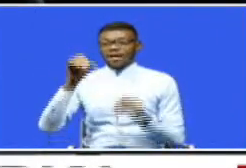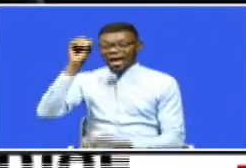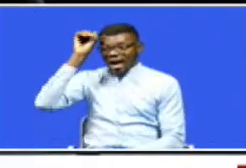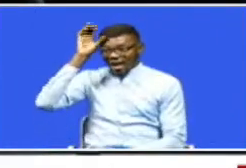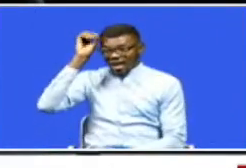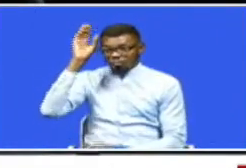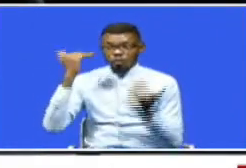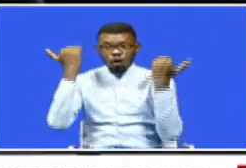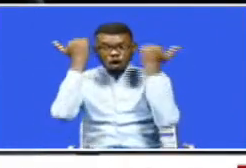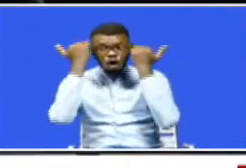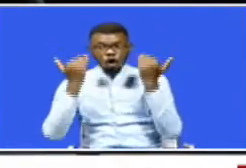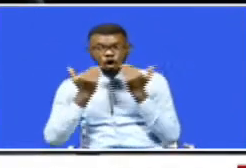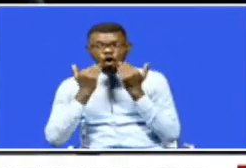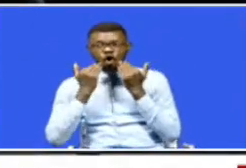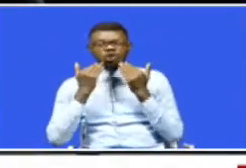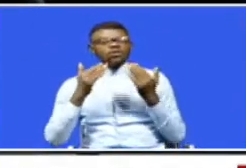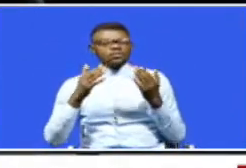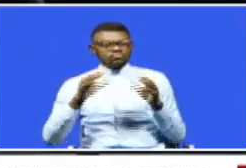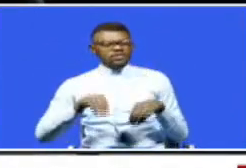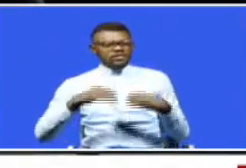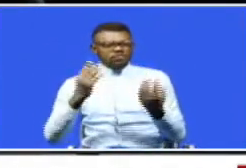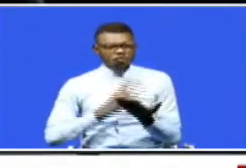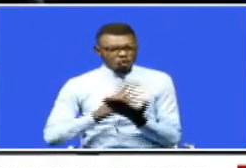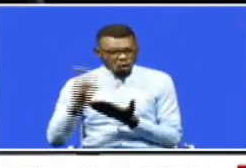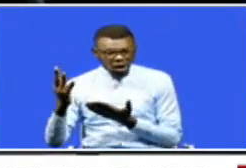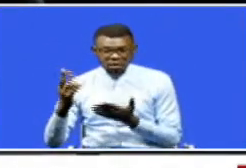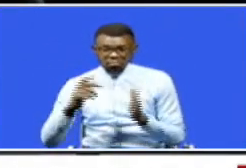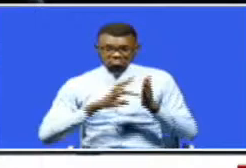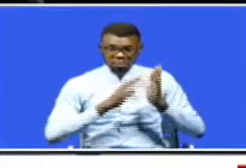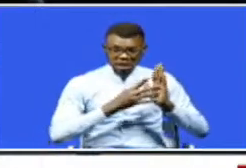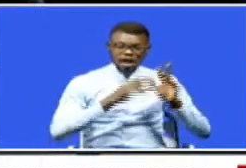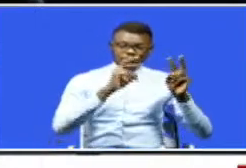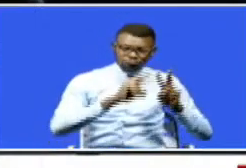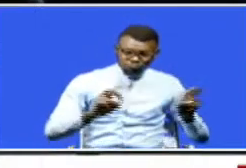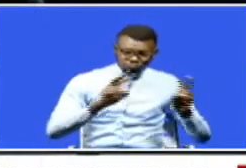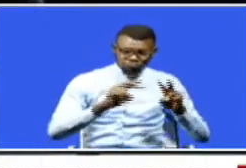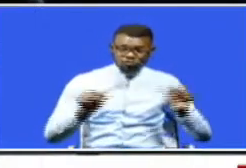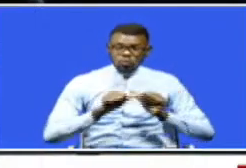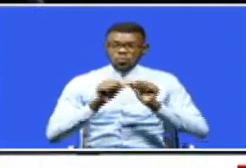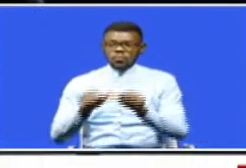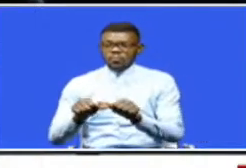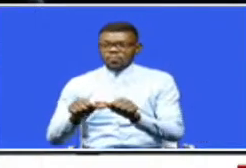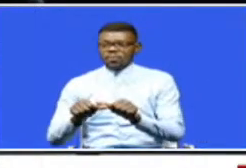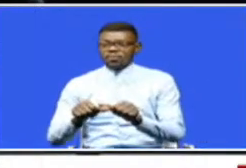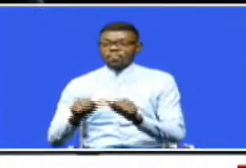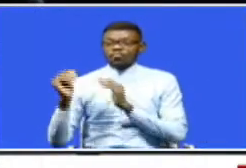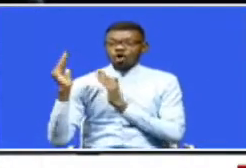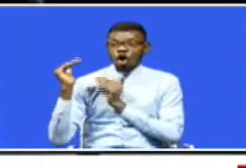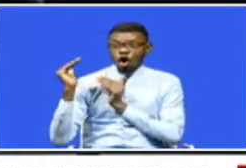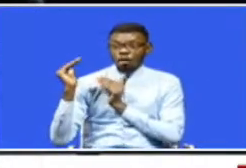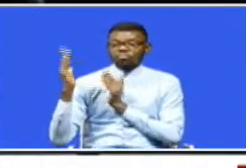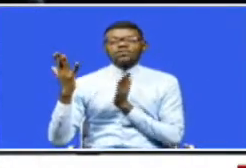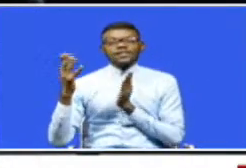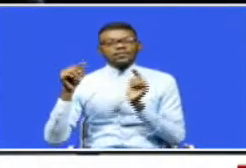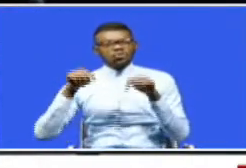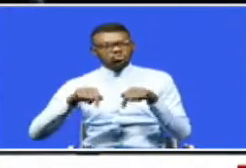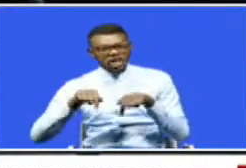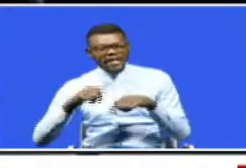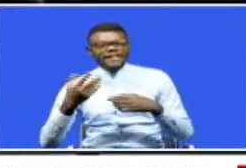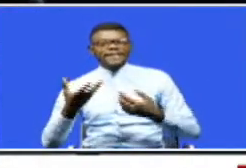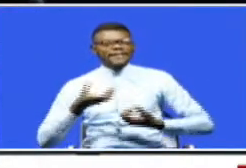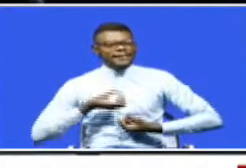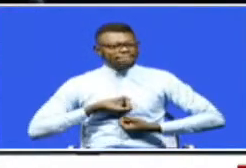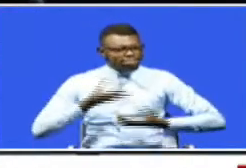for a further 4 weeks to allow investigators to complete the probe. Murimi was expected to take plea in the murder trial, but it